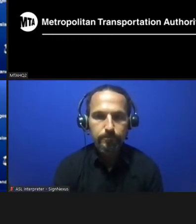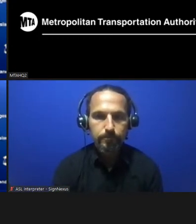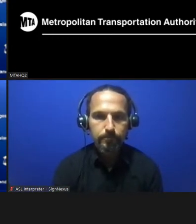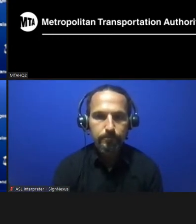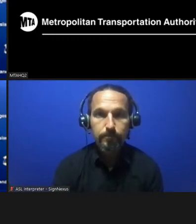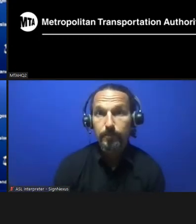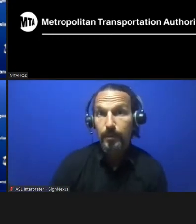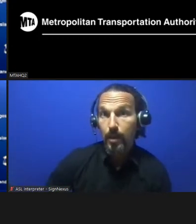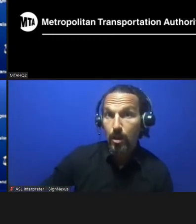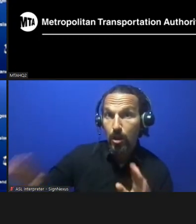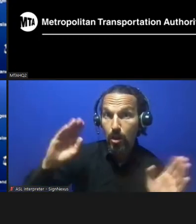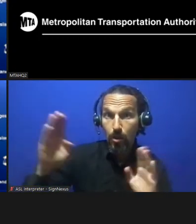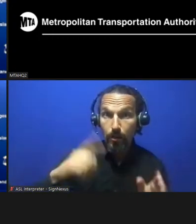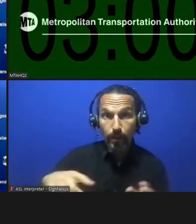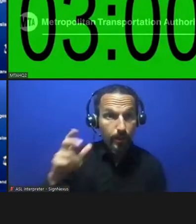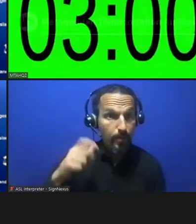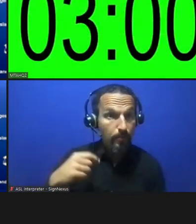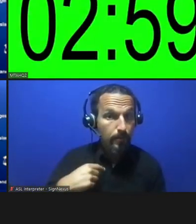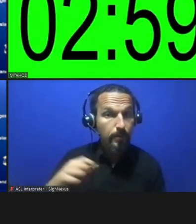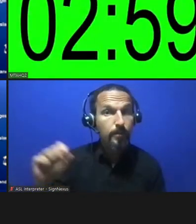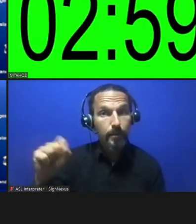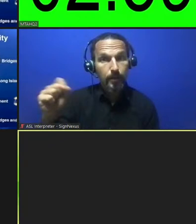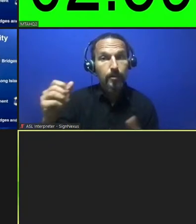hello can you guys hear me